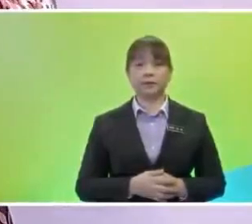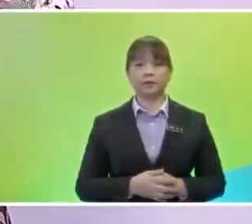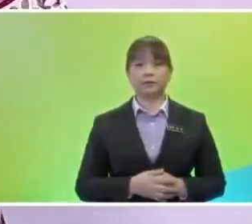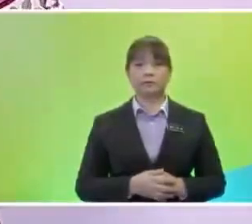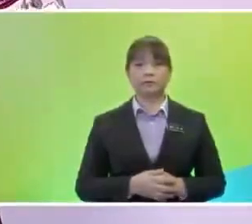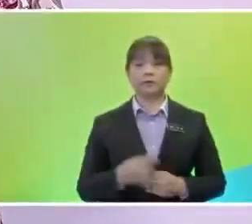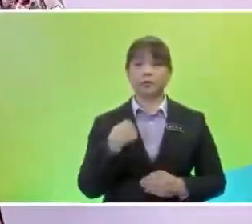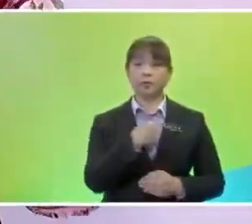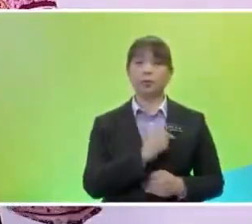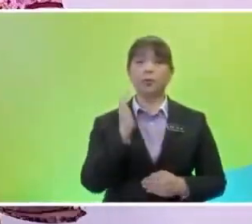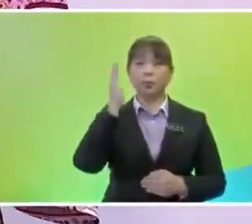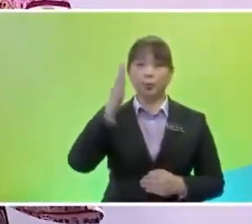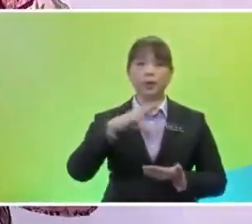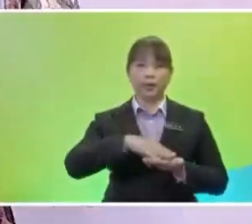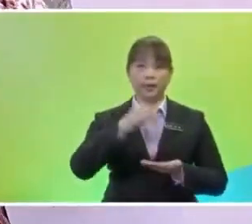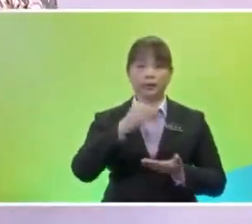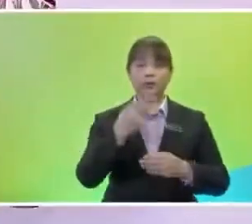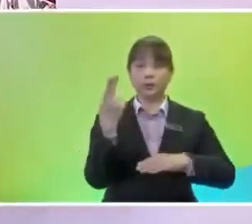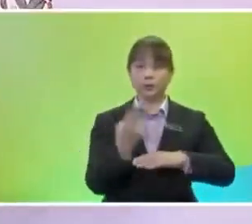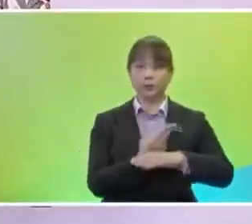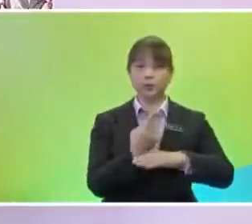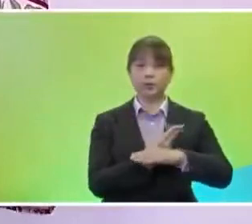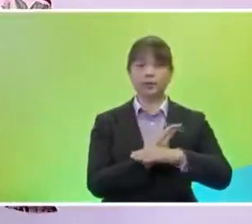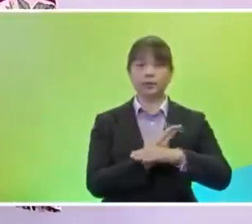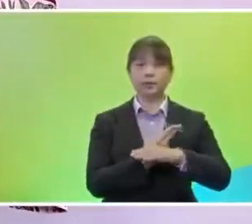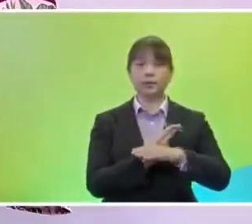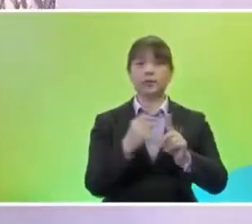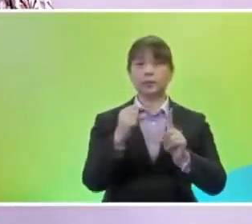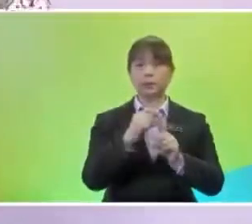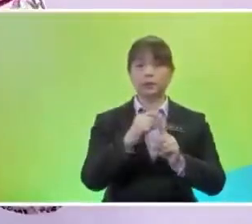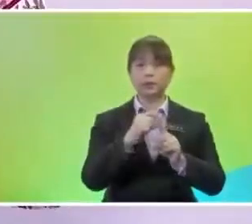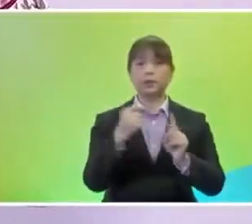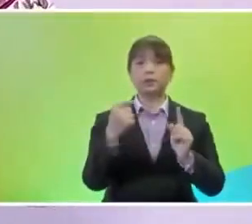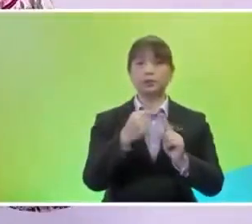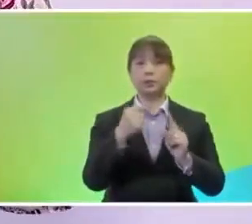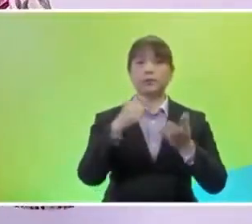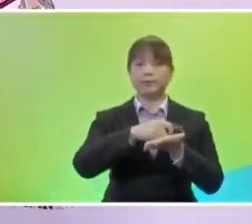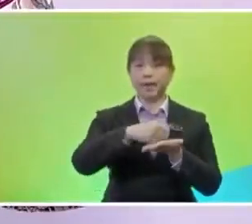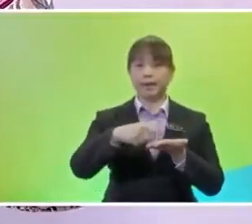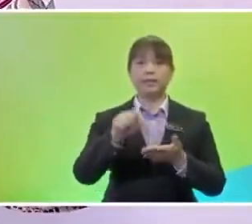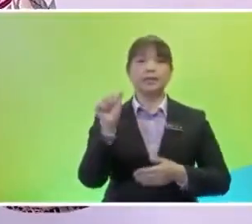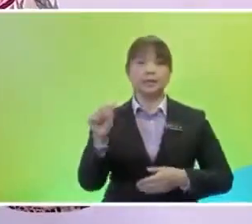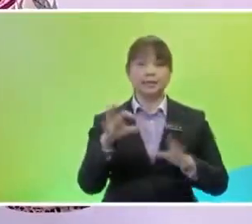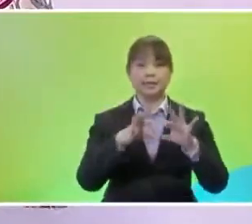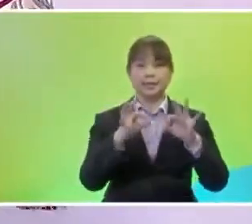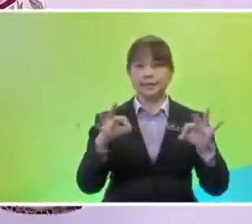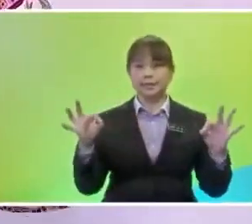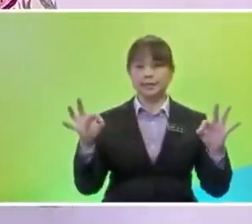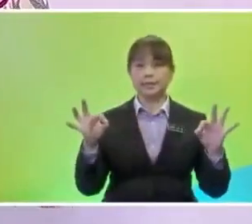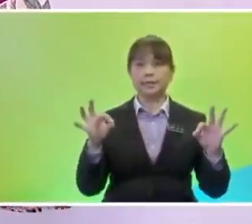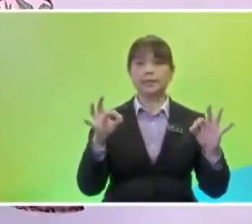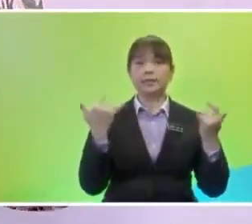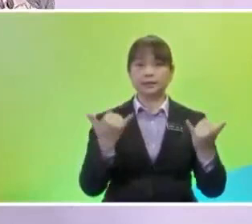these superlative adjectives in sentences. But before our pupils can write sentences, let me show them some examples of